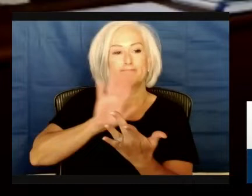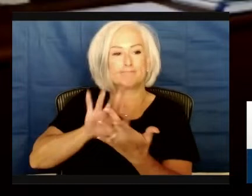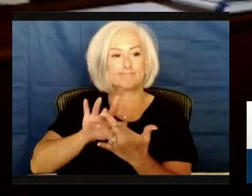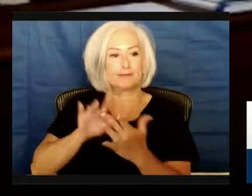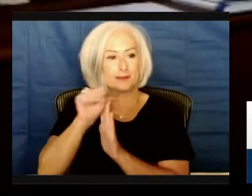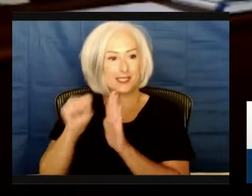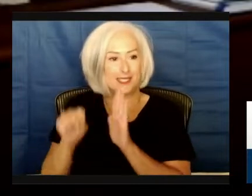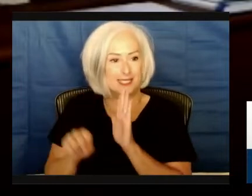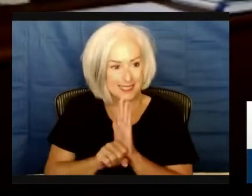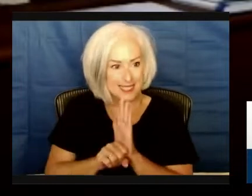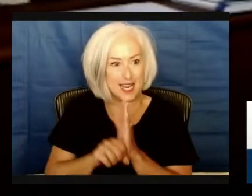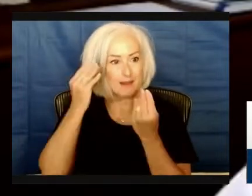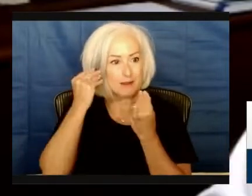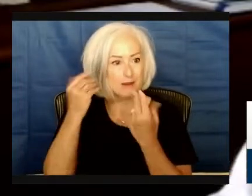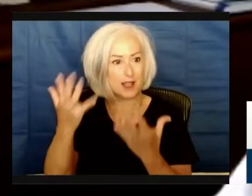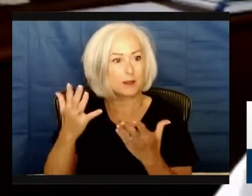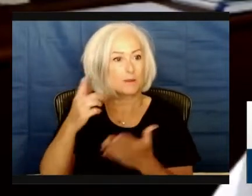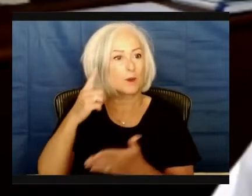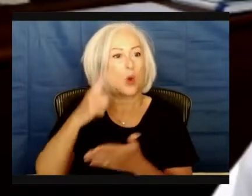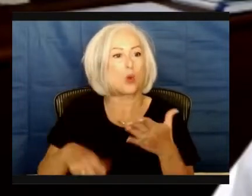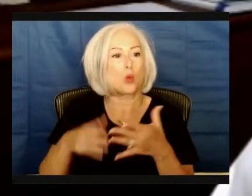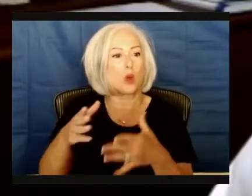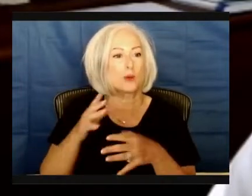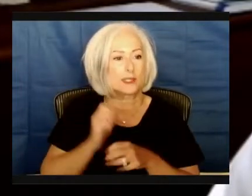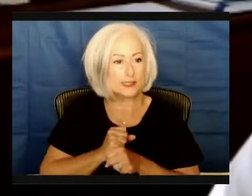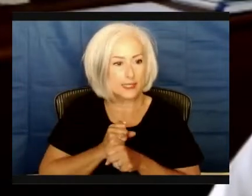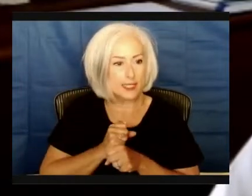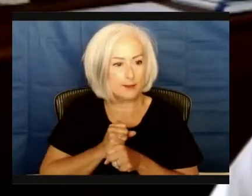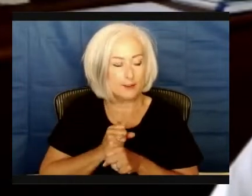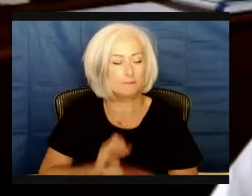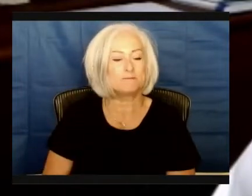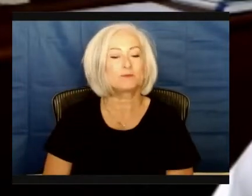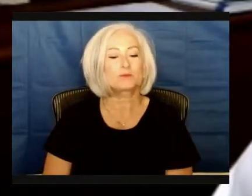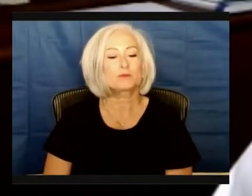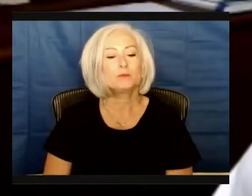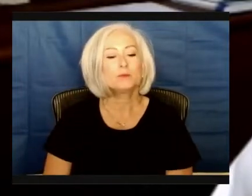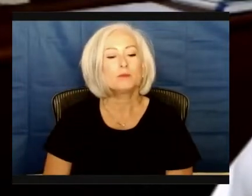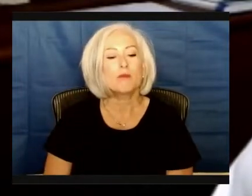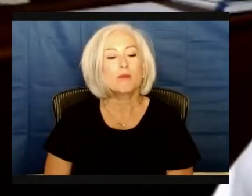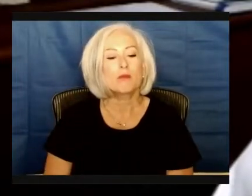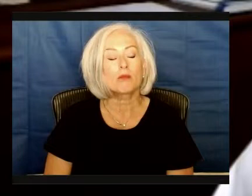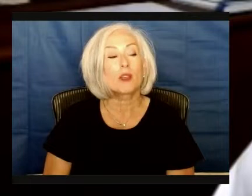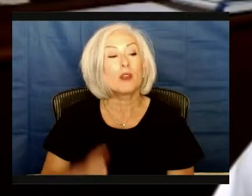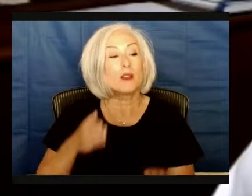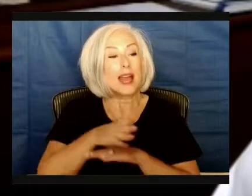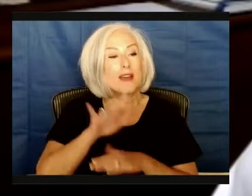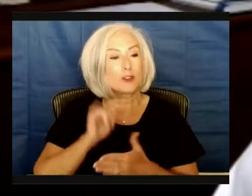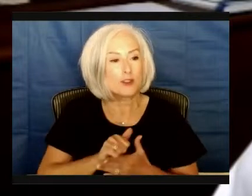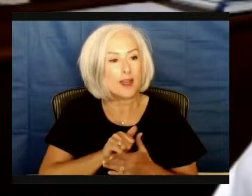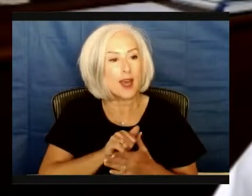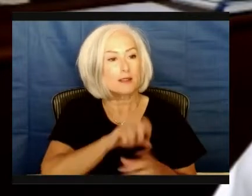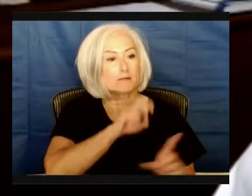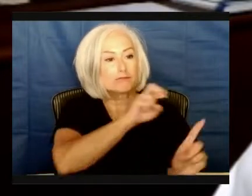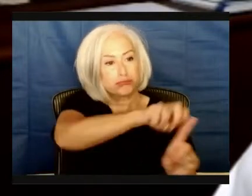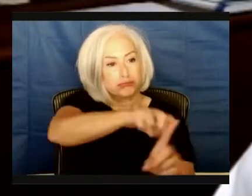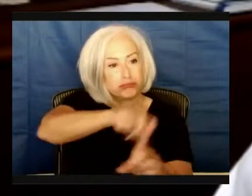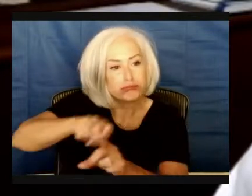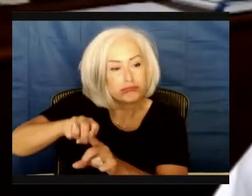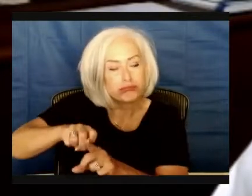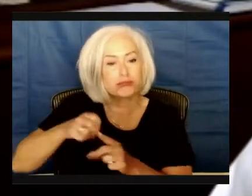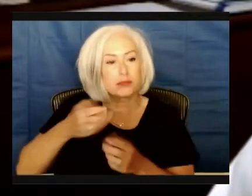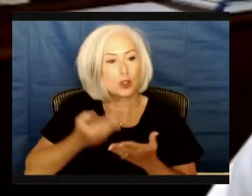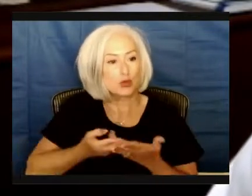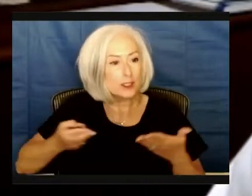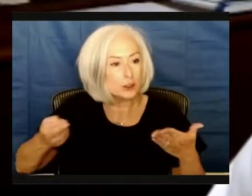received on the derailment. From there, I began to secure resources that could be available to